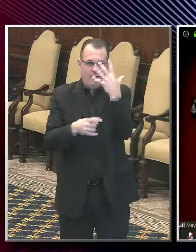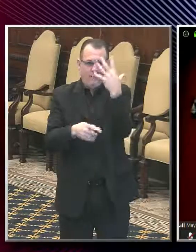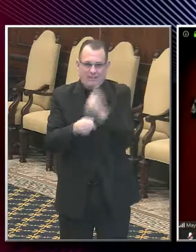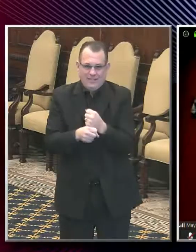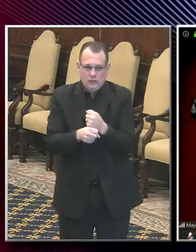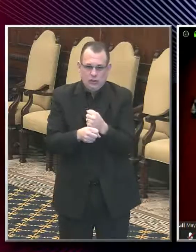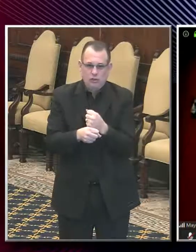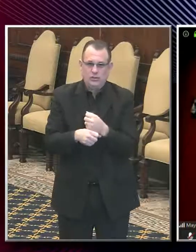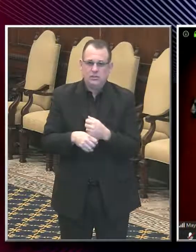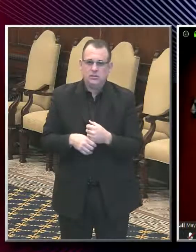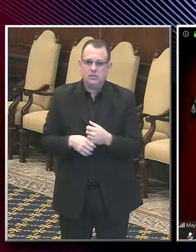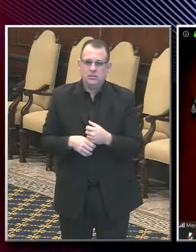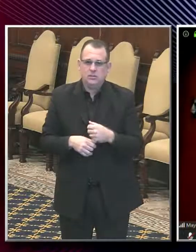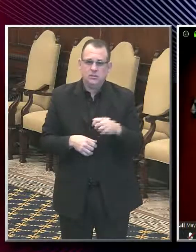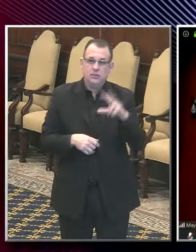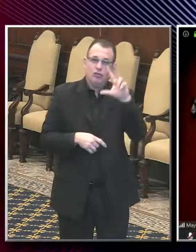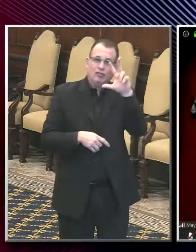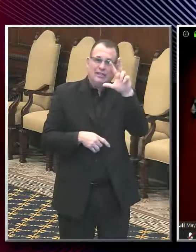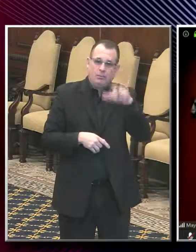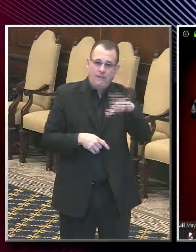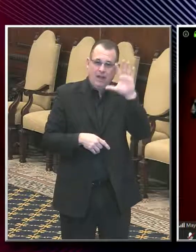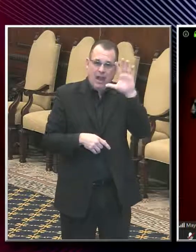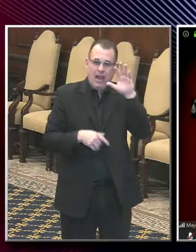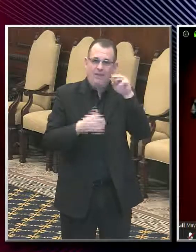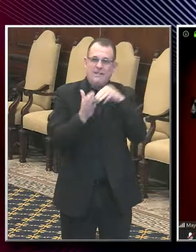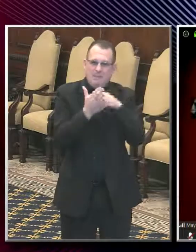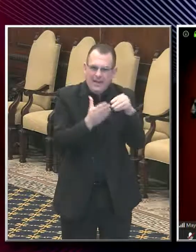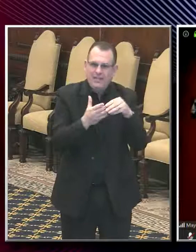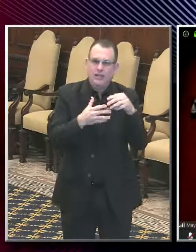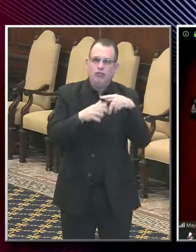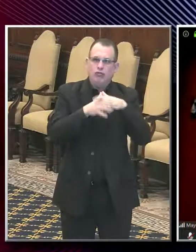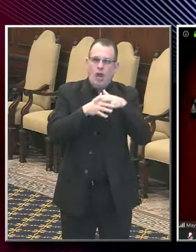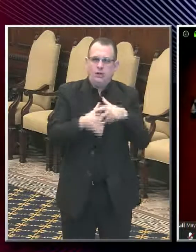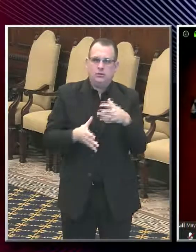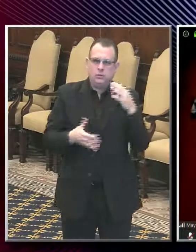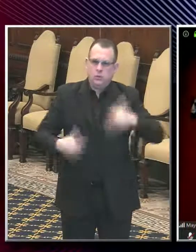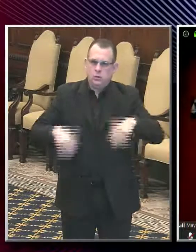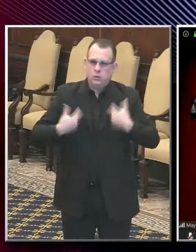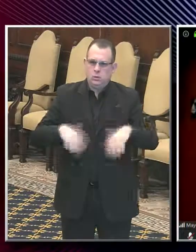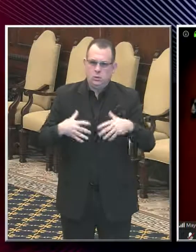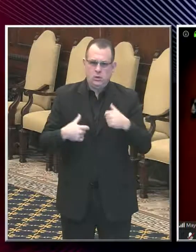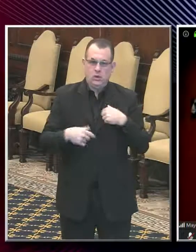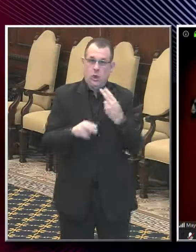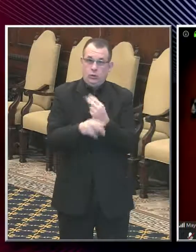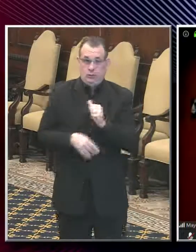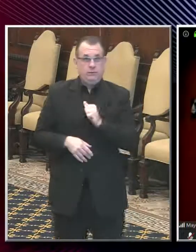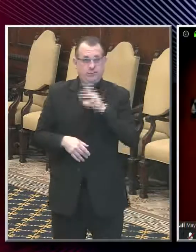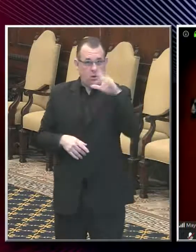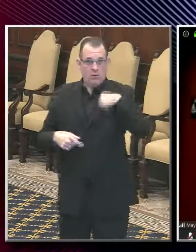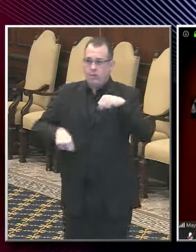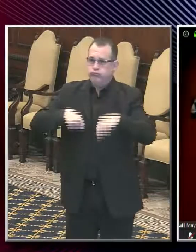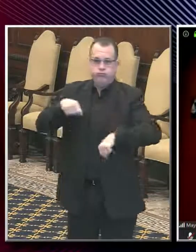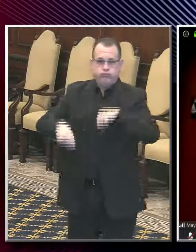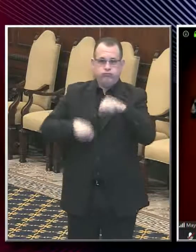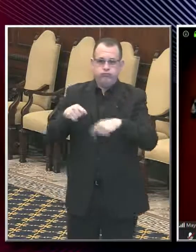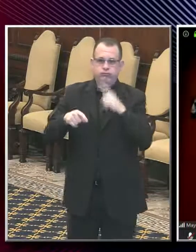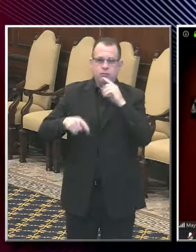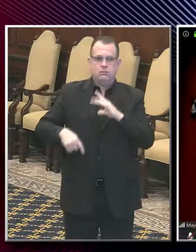rides taken on these bikes. And I count myself among those riders, and I use it for exercise and it's really terrific. Throughout